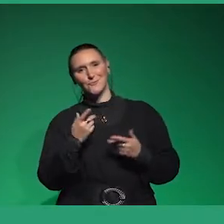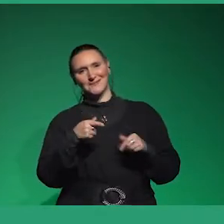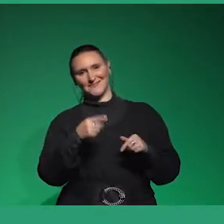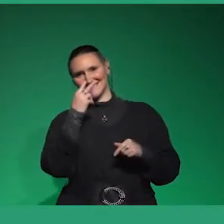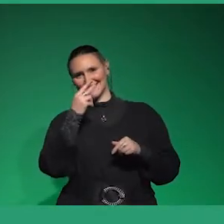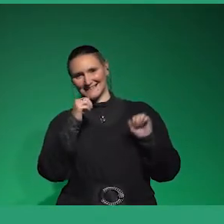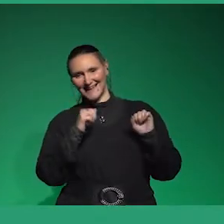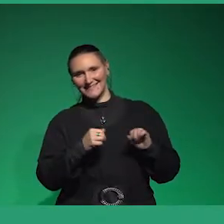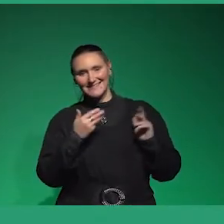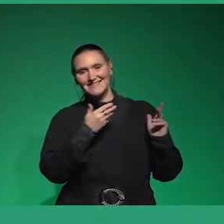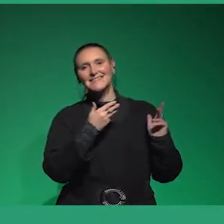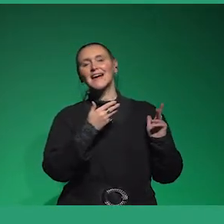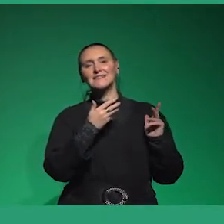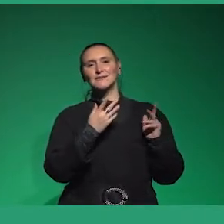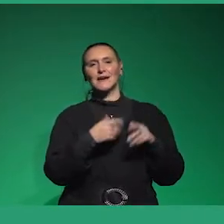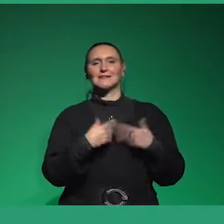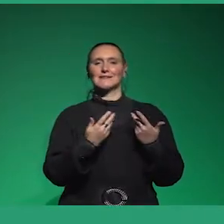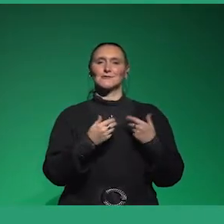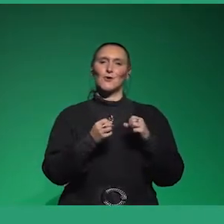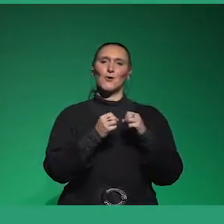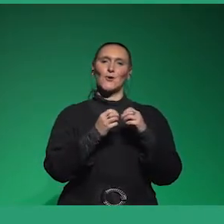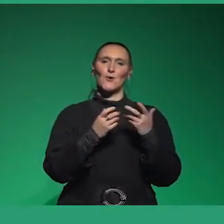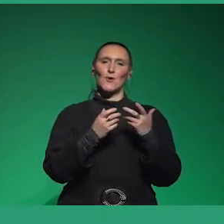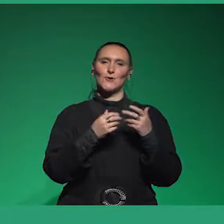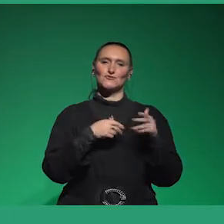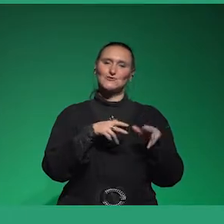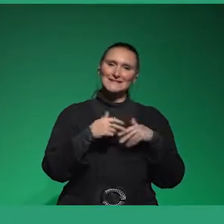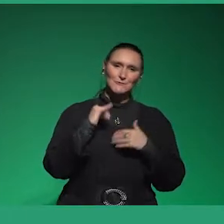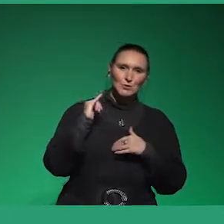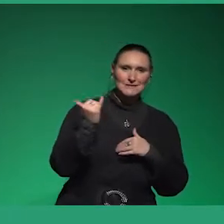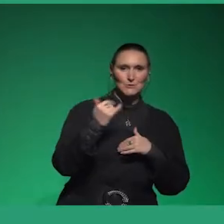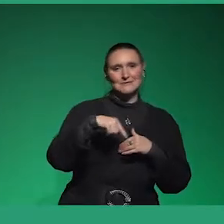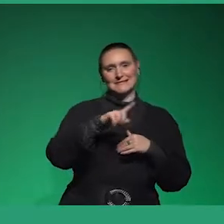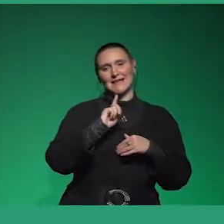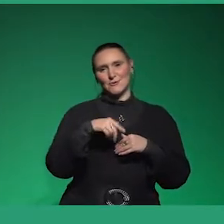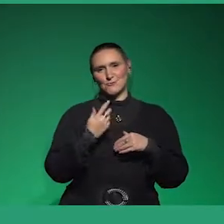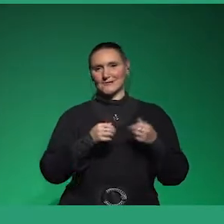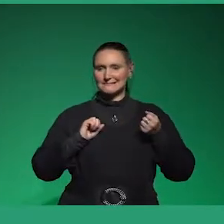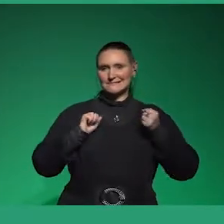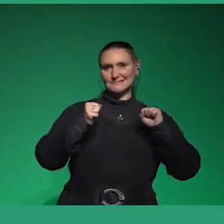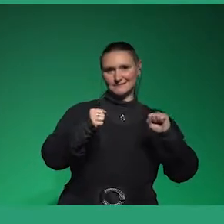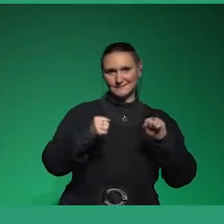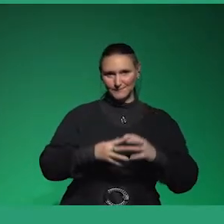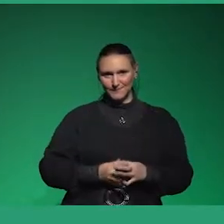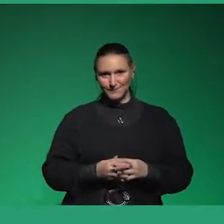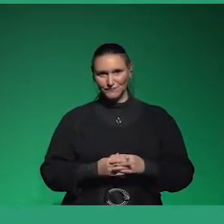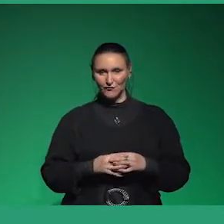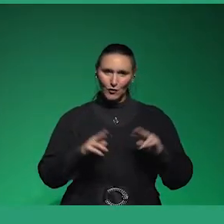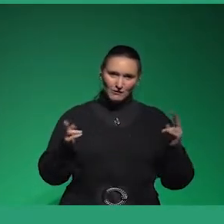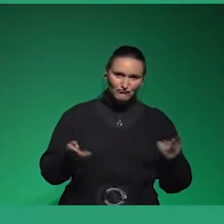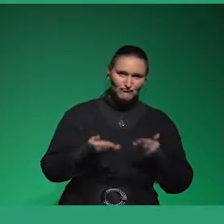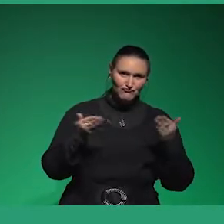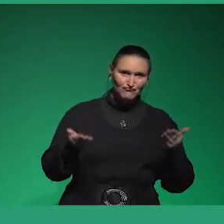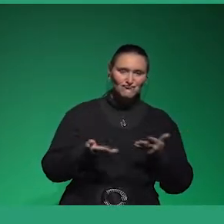From the city And then to go to Rimbang Baling area, it